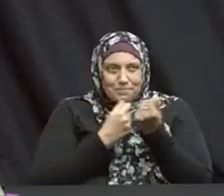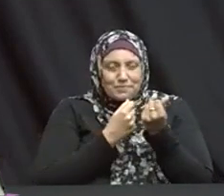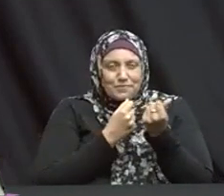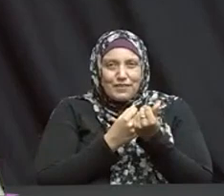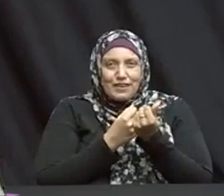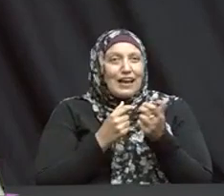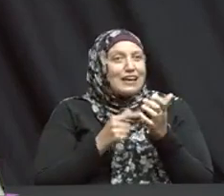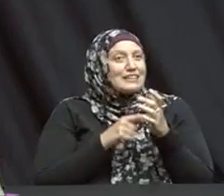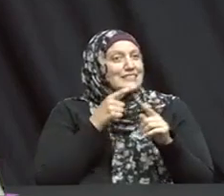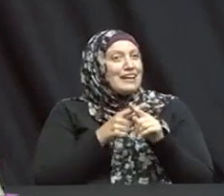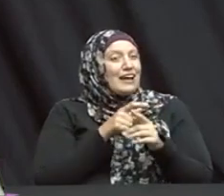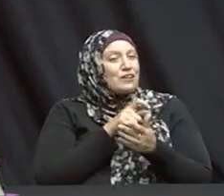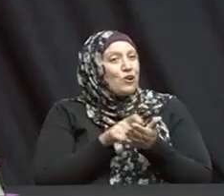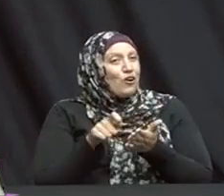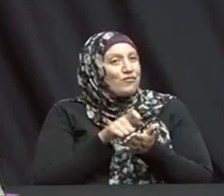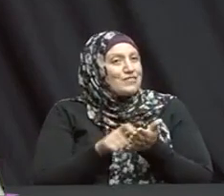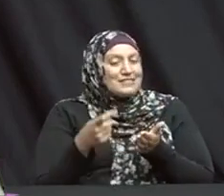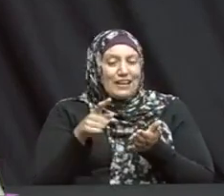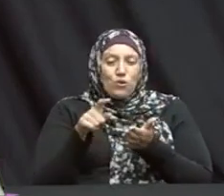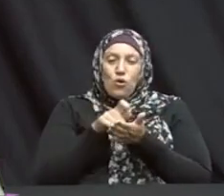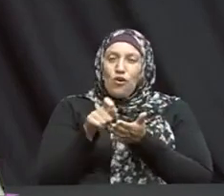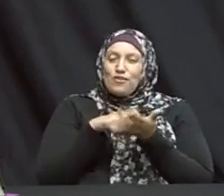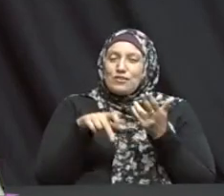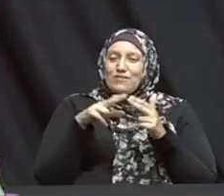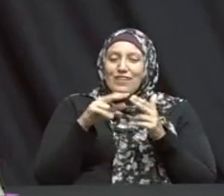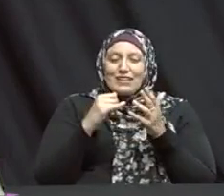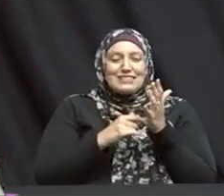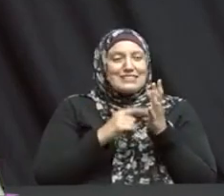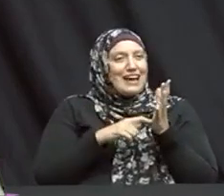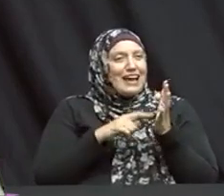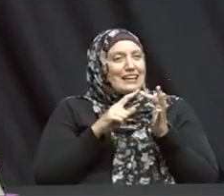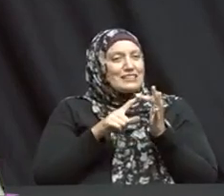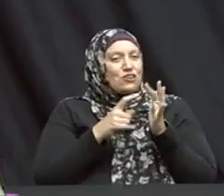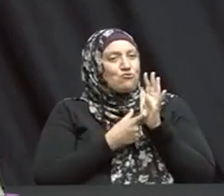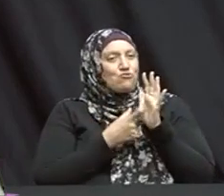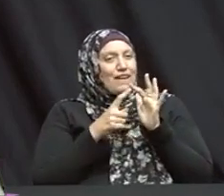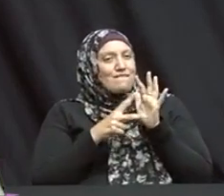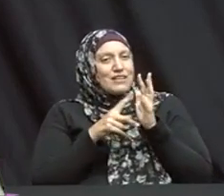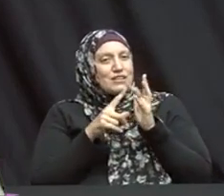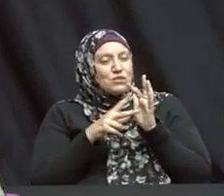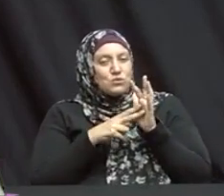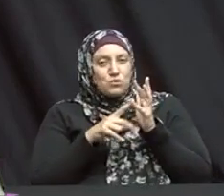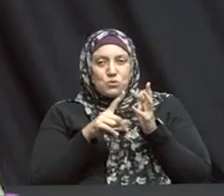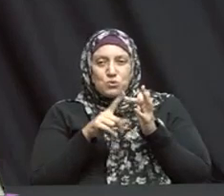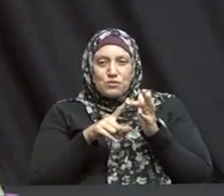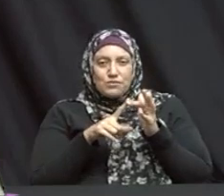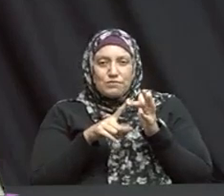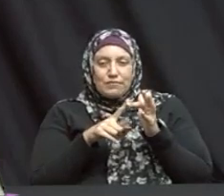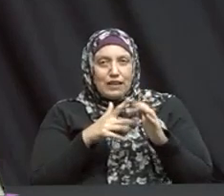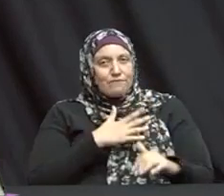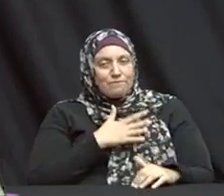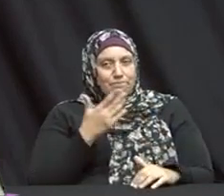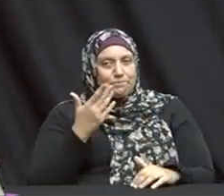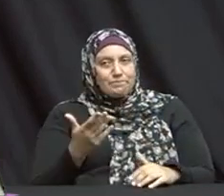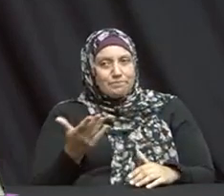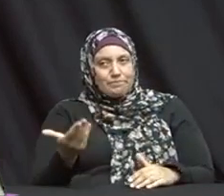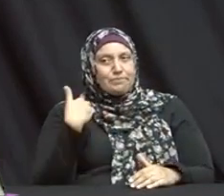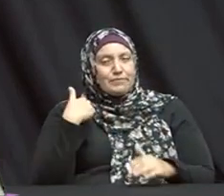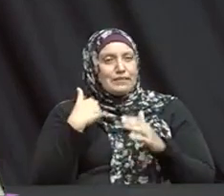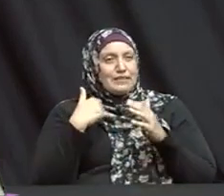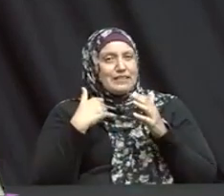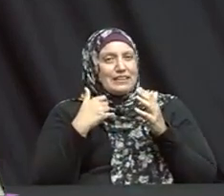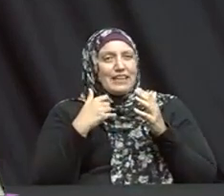Office of State Revenue for stamp duty purposes, treat that the tax event occurs at the time